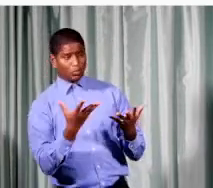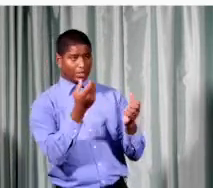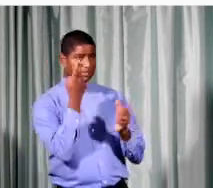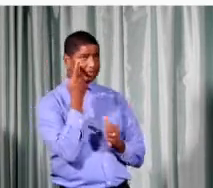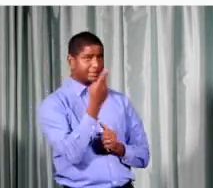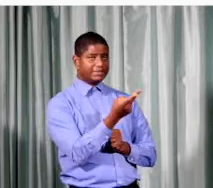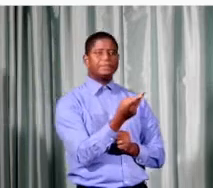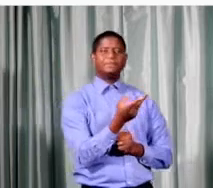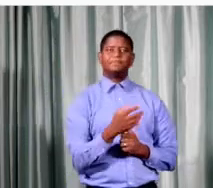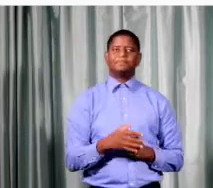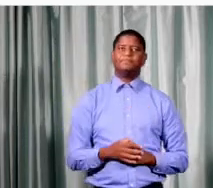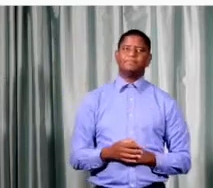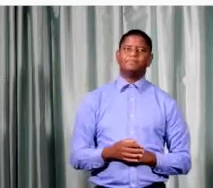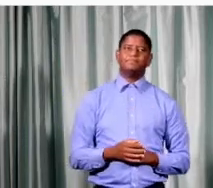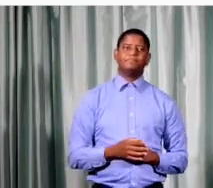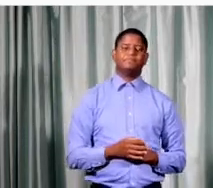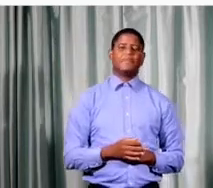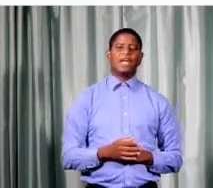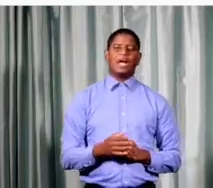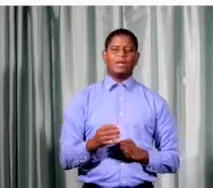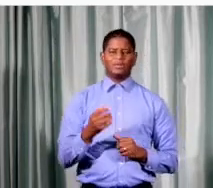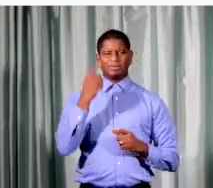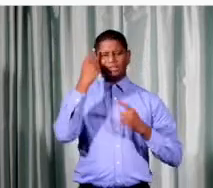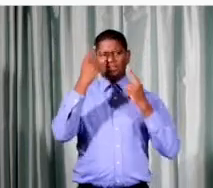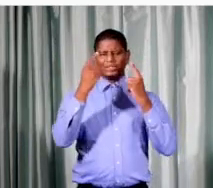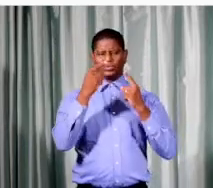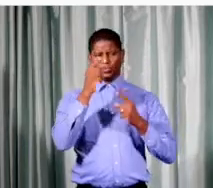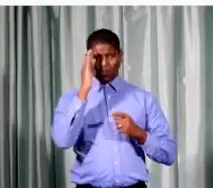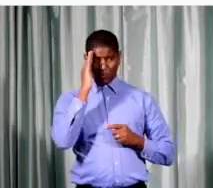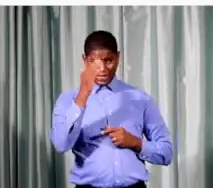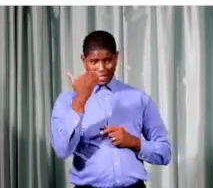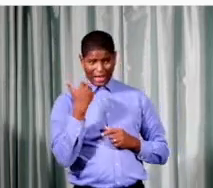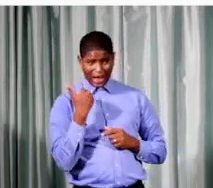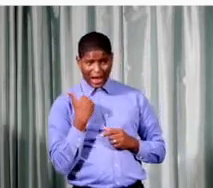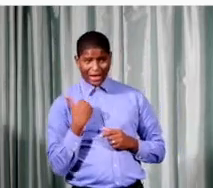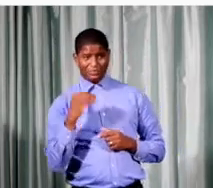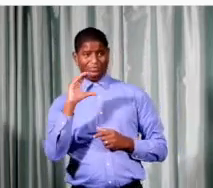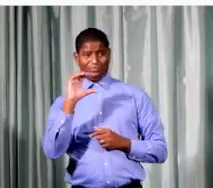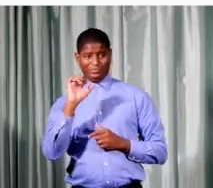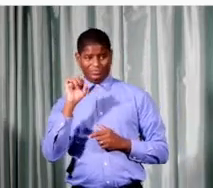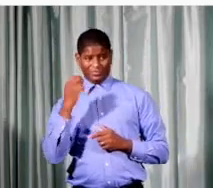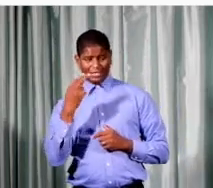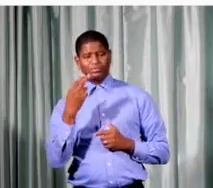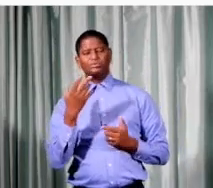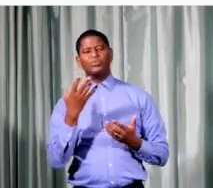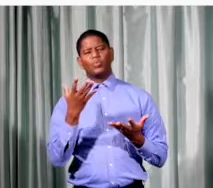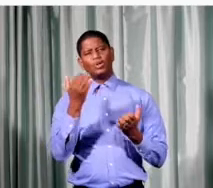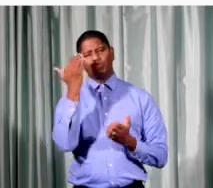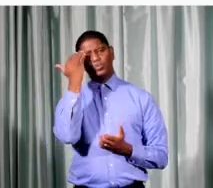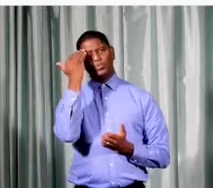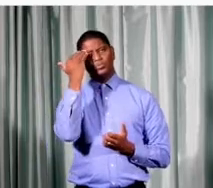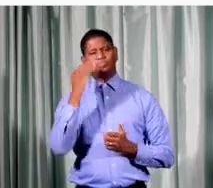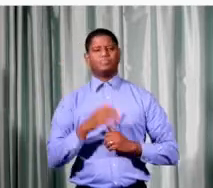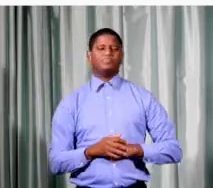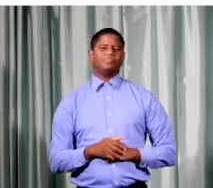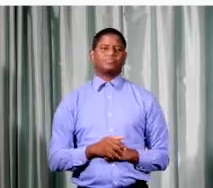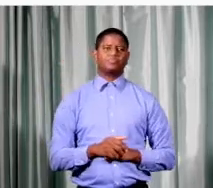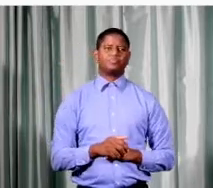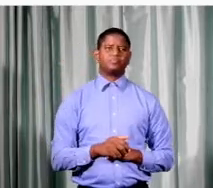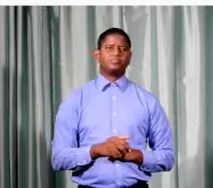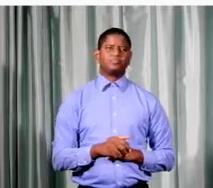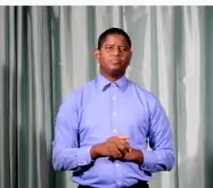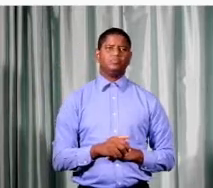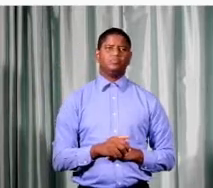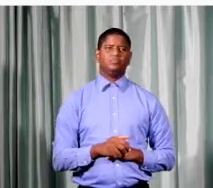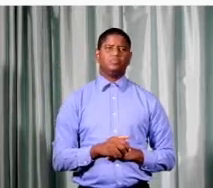if you are going to have cash. And the cash projections are important for you. It's good to know when